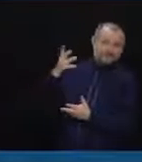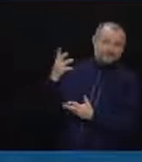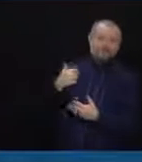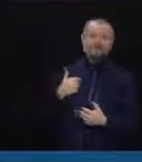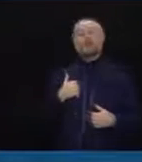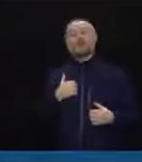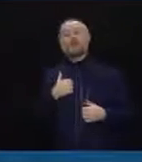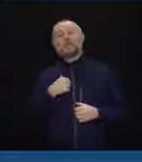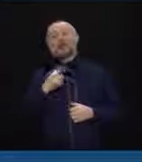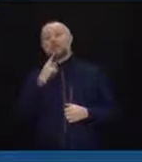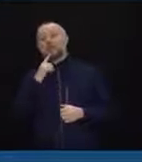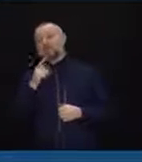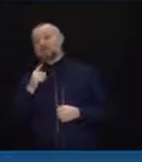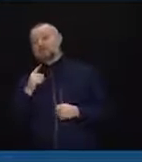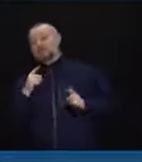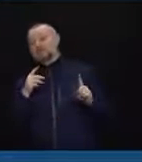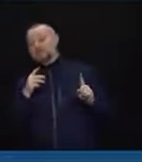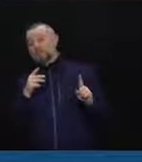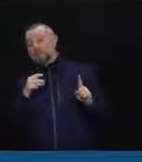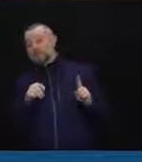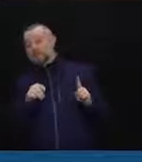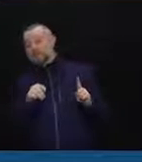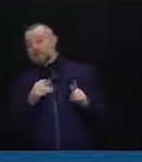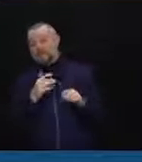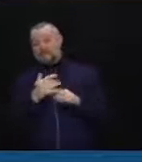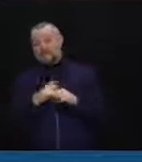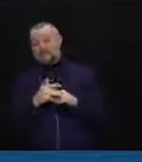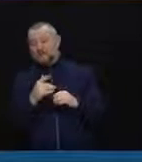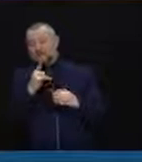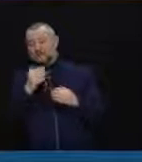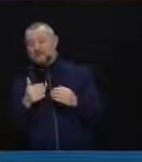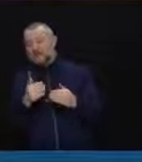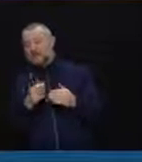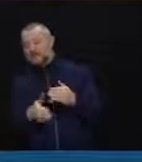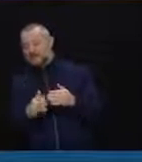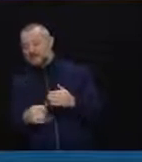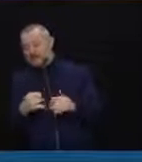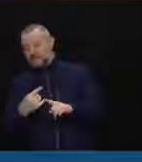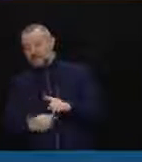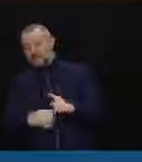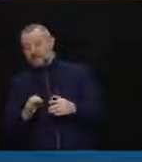end of the month, and then we'll be encouraging people to take advantage of that. So that's what we're going to continue doing.